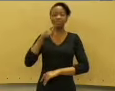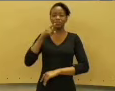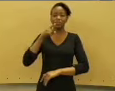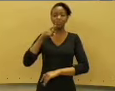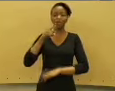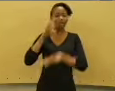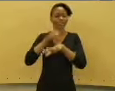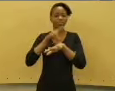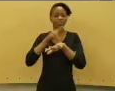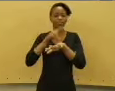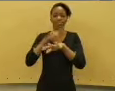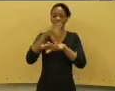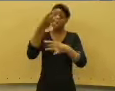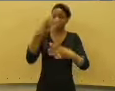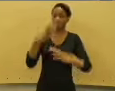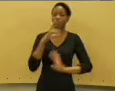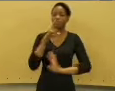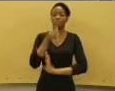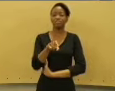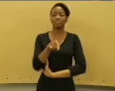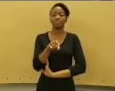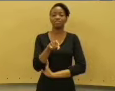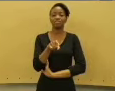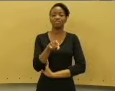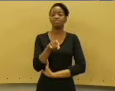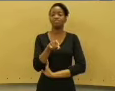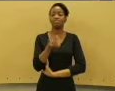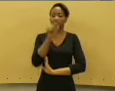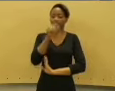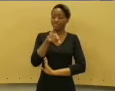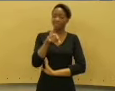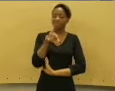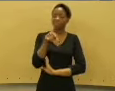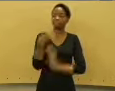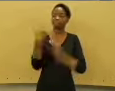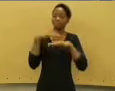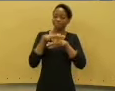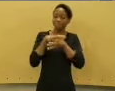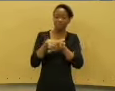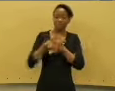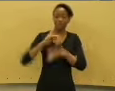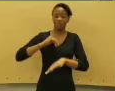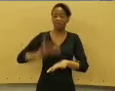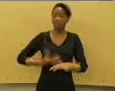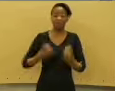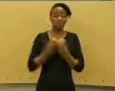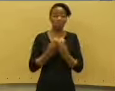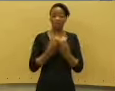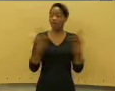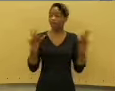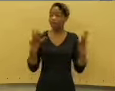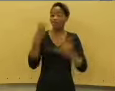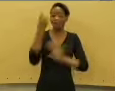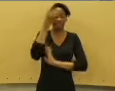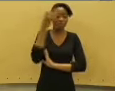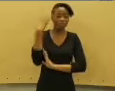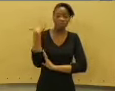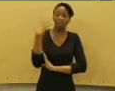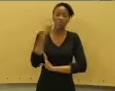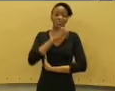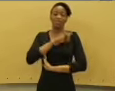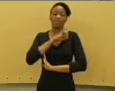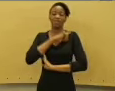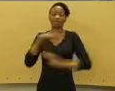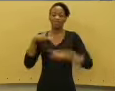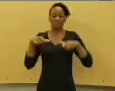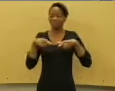not something that is considered, you see how that implies how many women are forgotten because they have incontinence